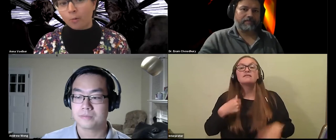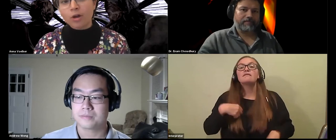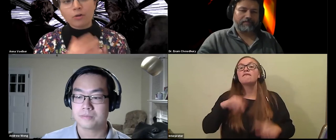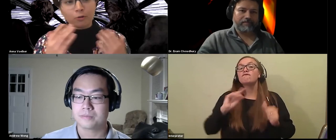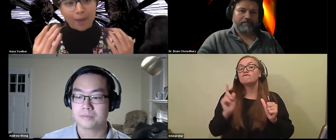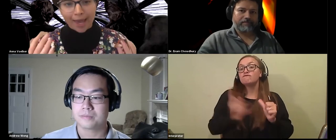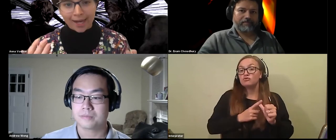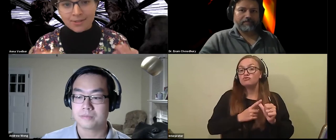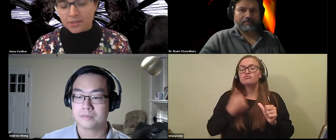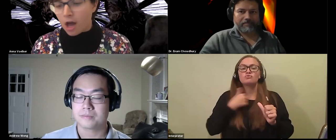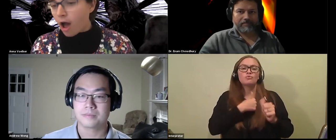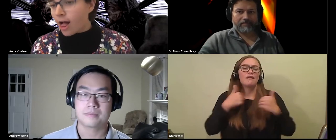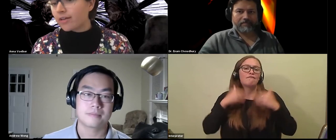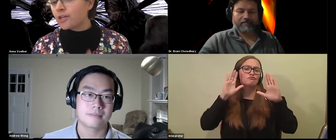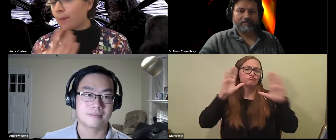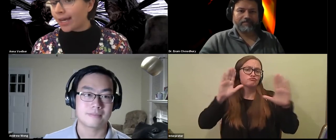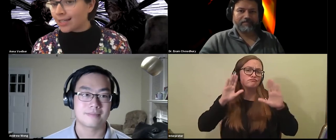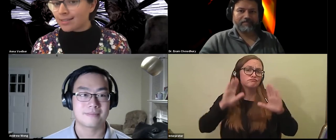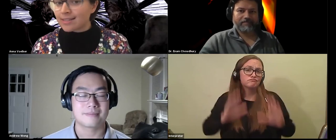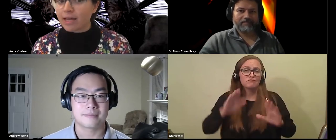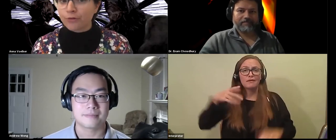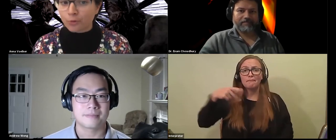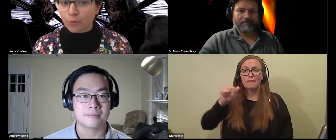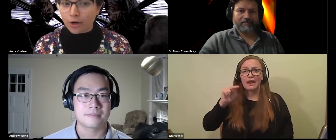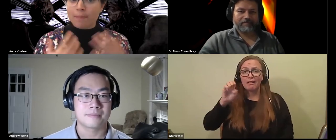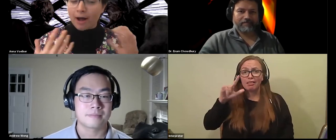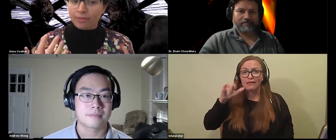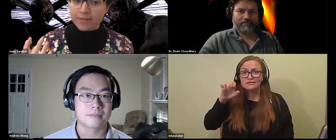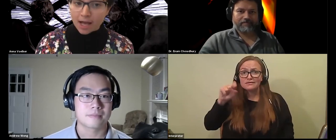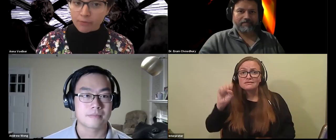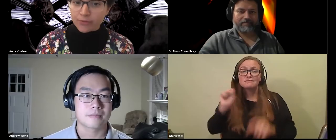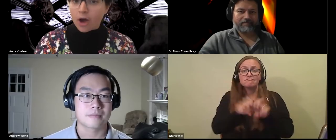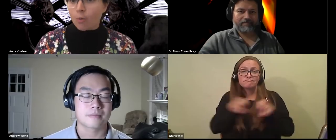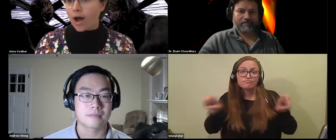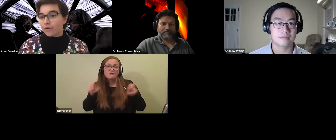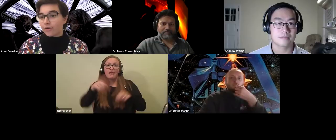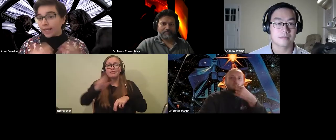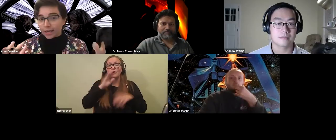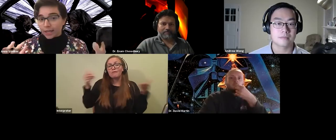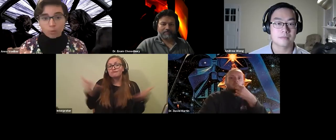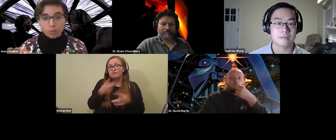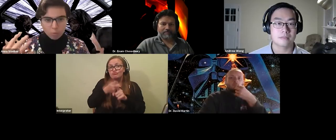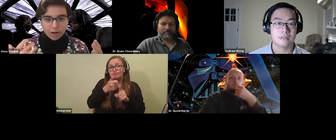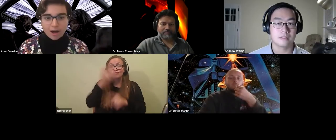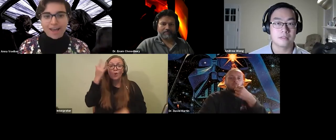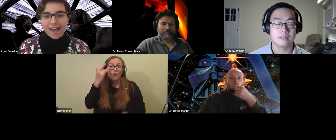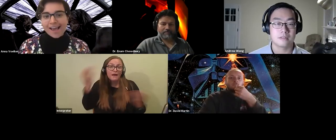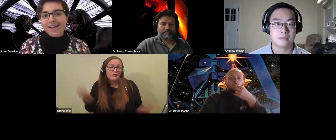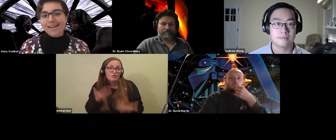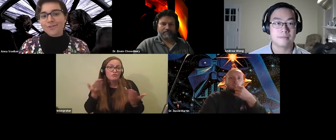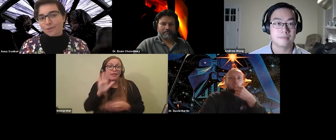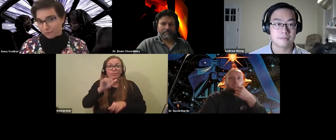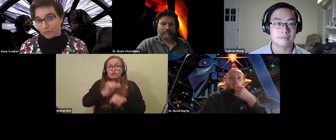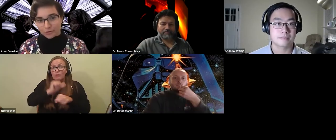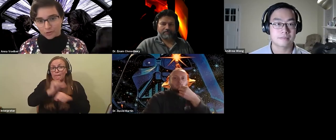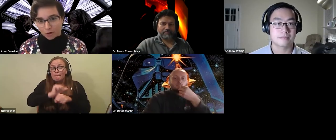our wonderful panelists. I'll have each panelist say a few words about themselves, why they're here, what they work on,